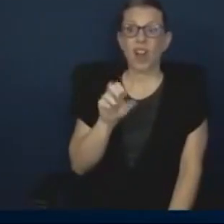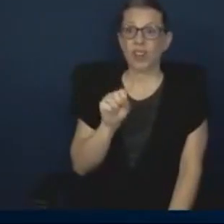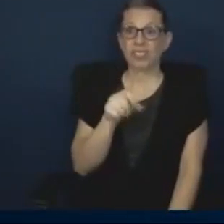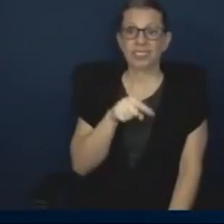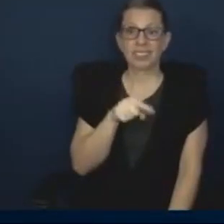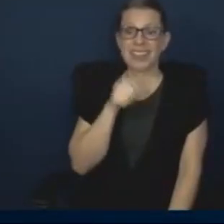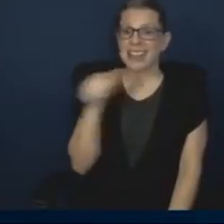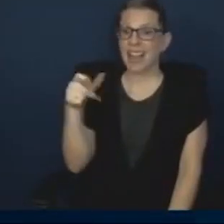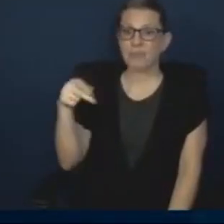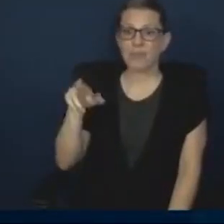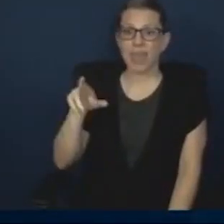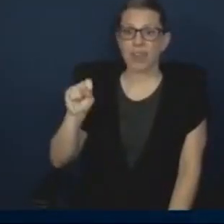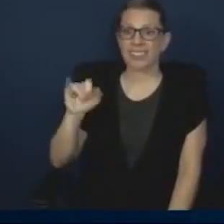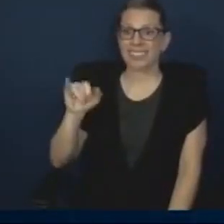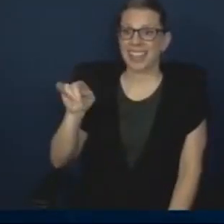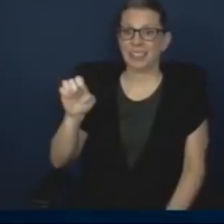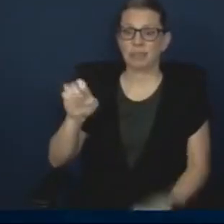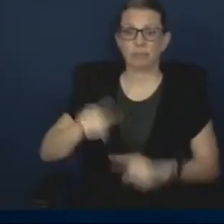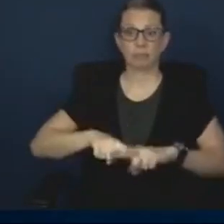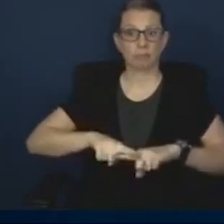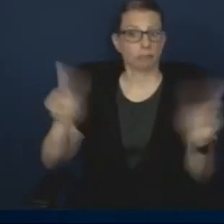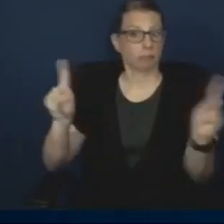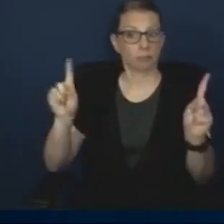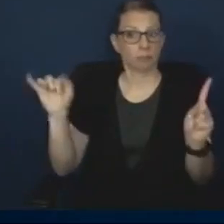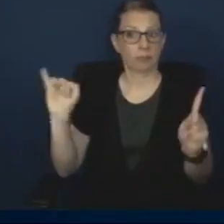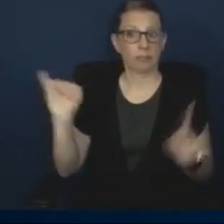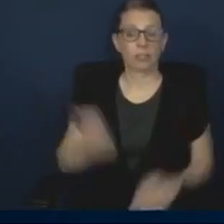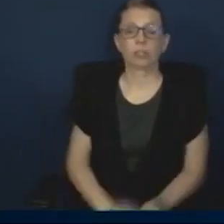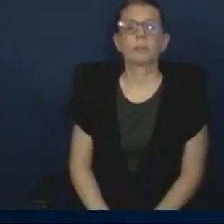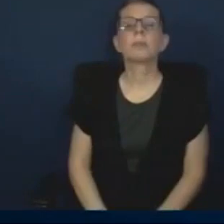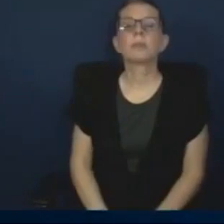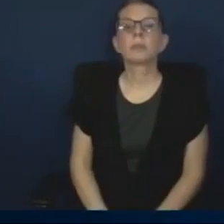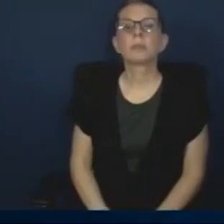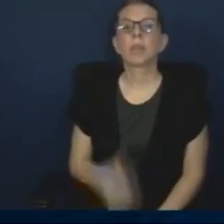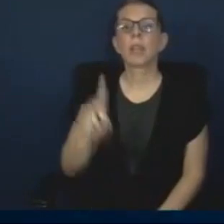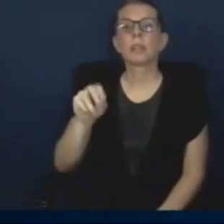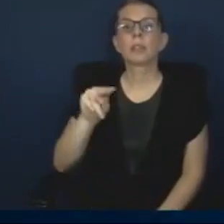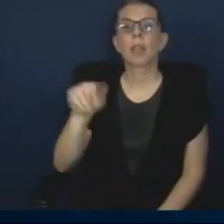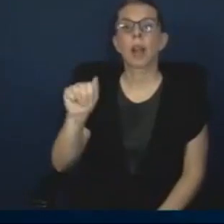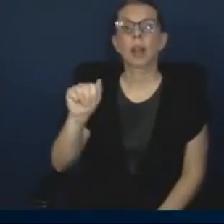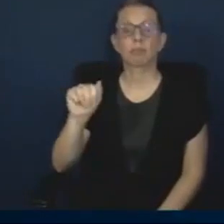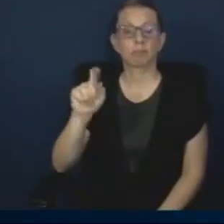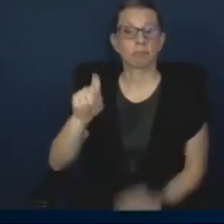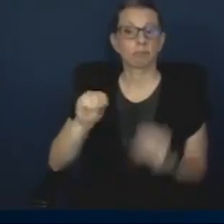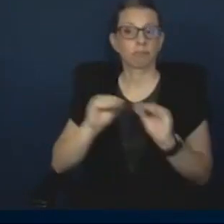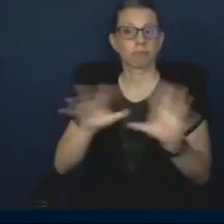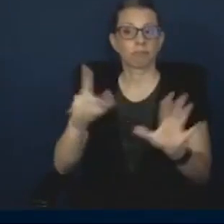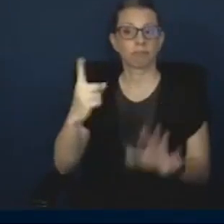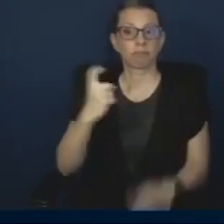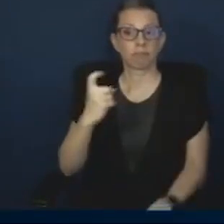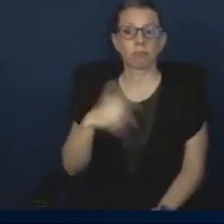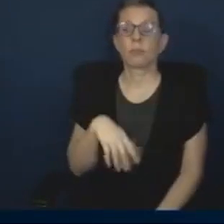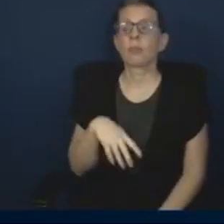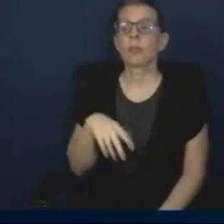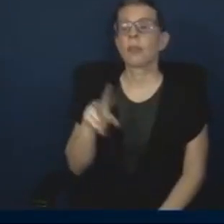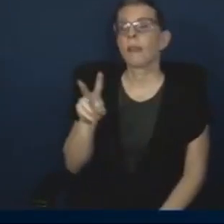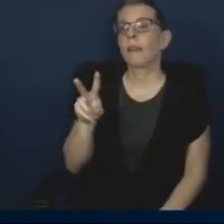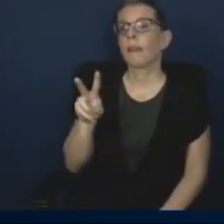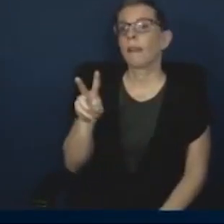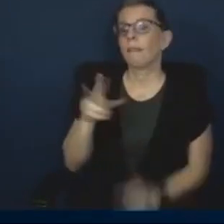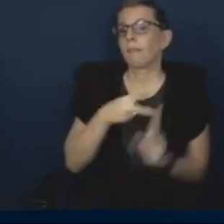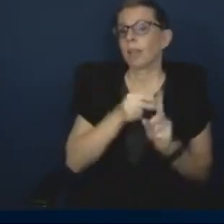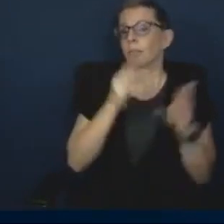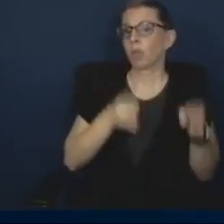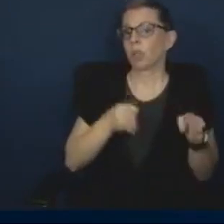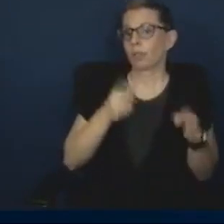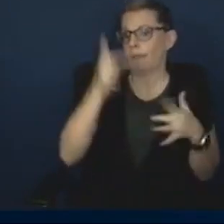different infections. Okay, so Donna has a question, needs some clarification. Can you explain the difference between a vaccinated person who gets ill, a